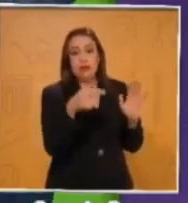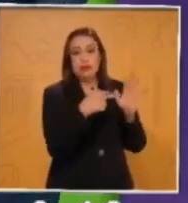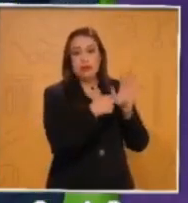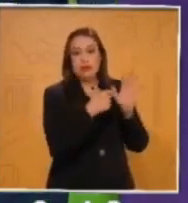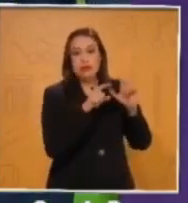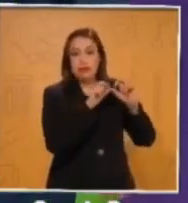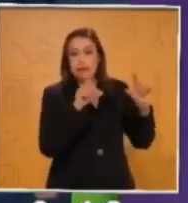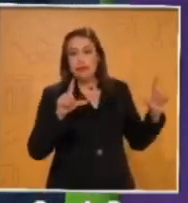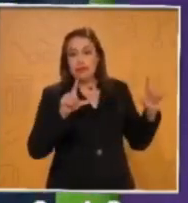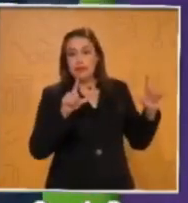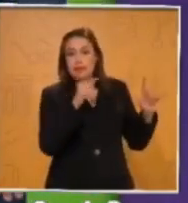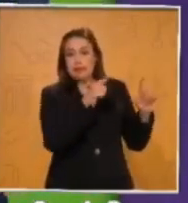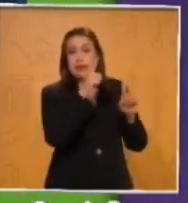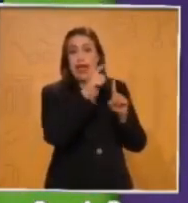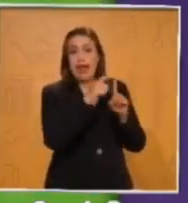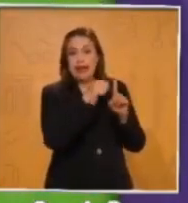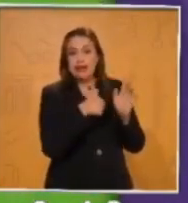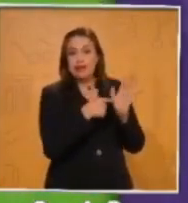appear like a cartoon.